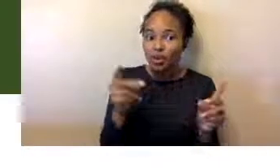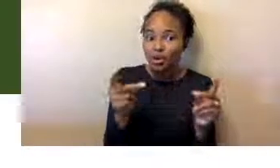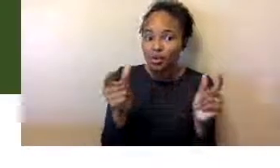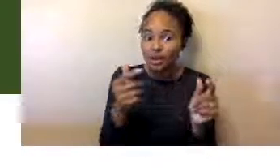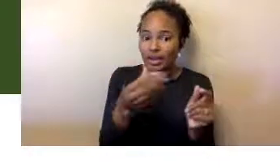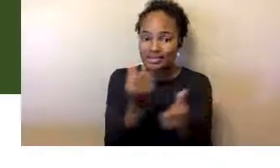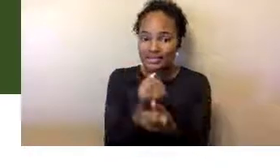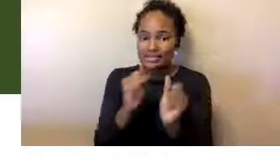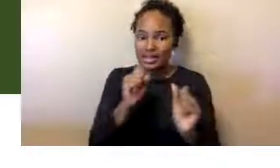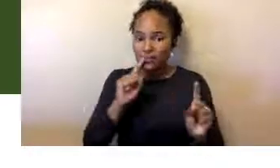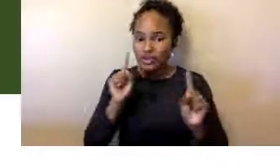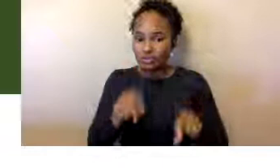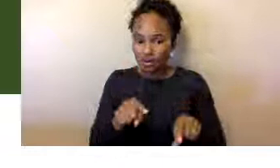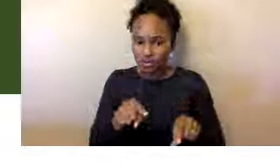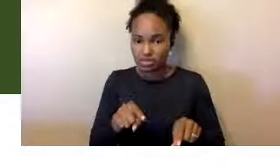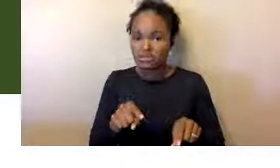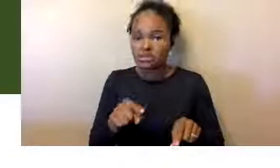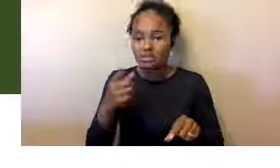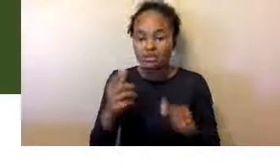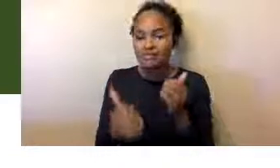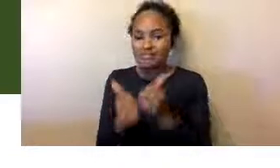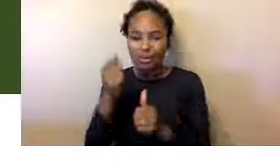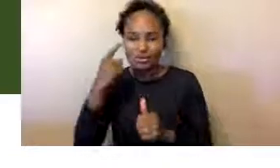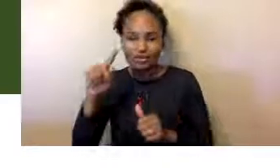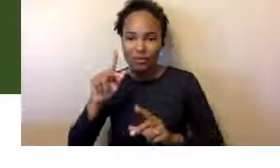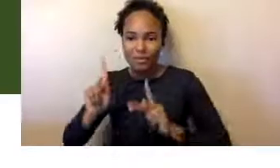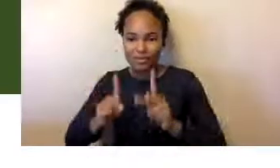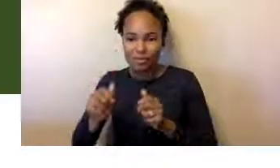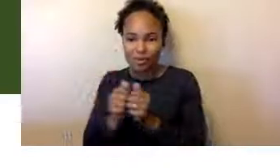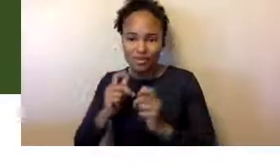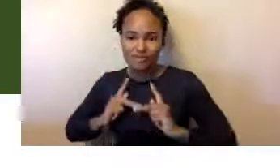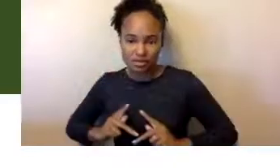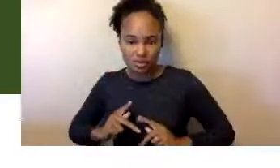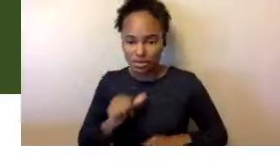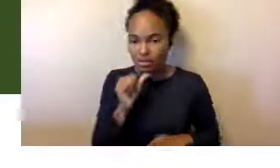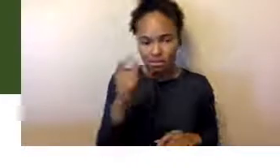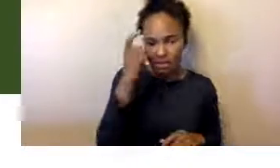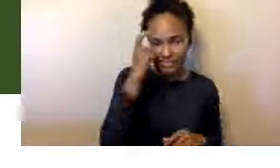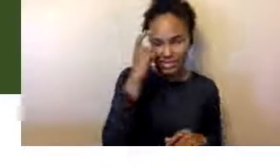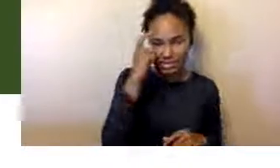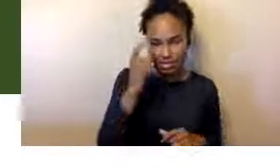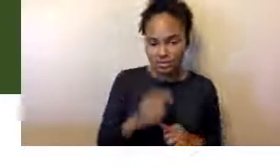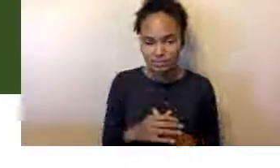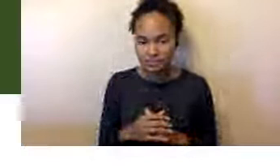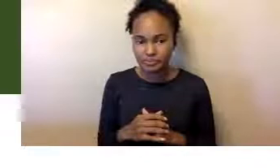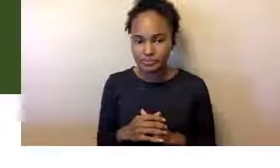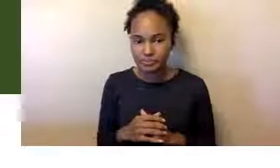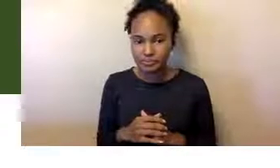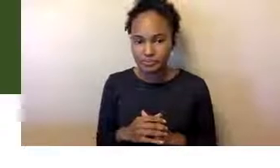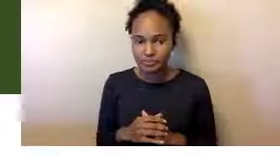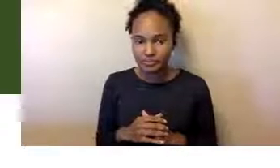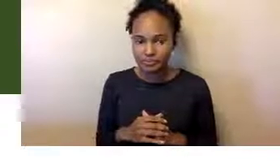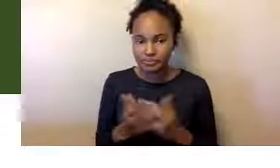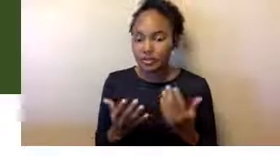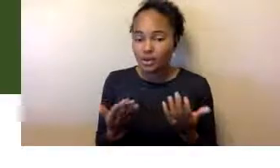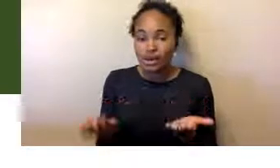met for people in physical health crisis, but not for persons in a mental health crisis. So